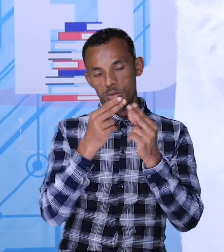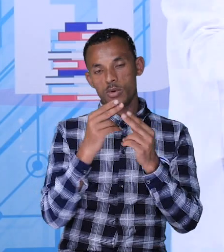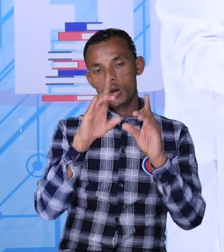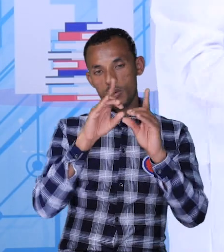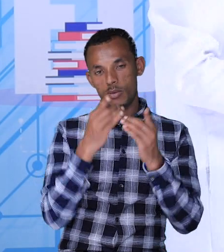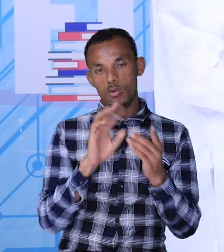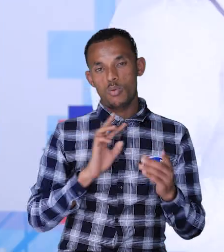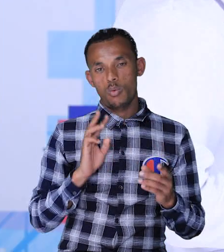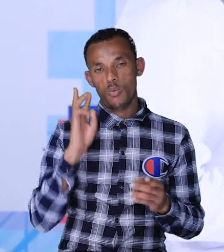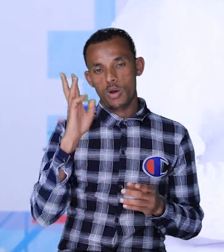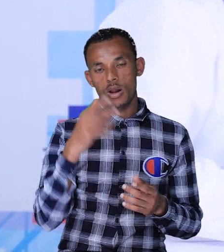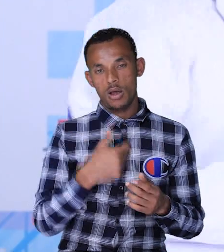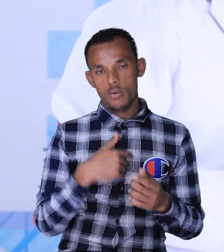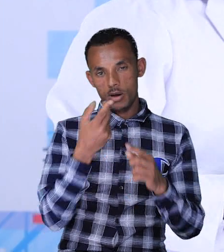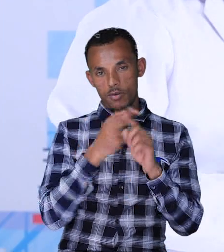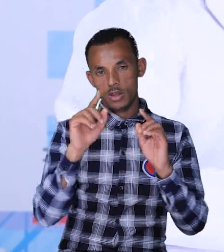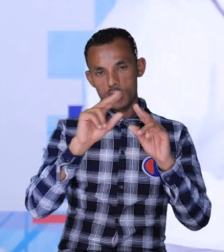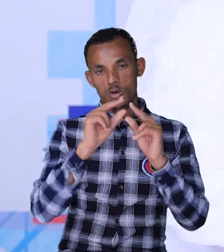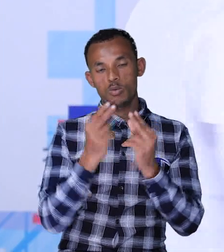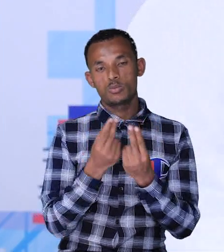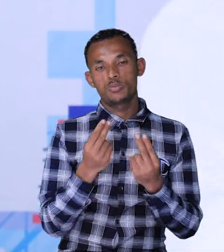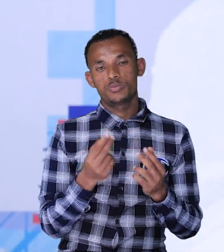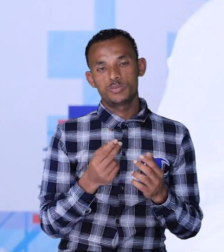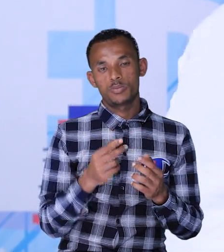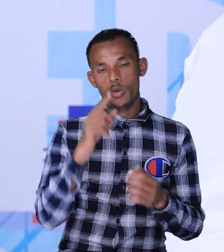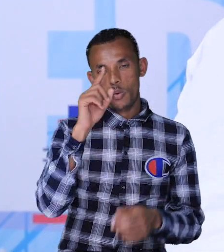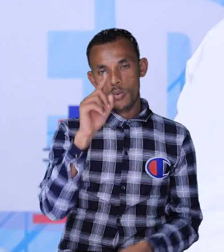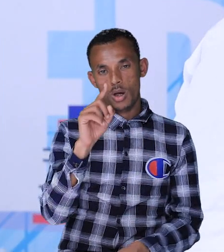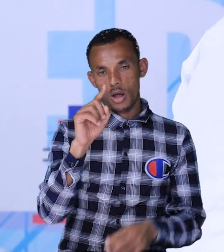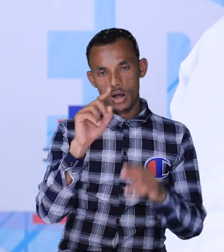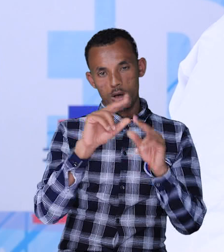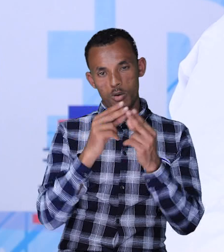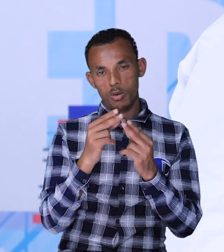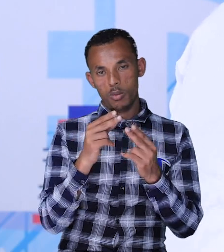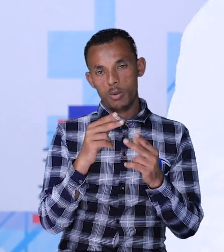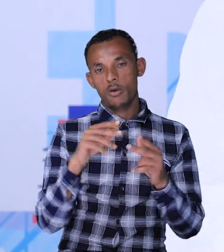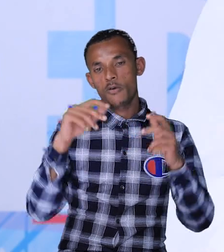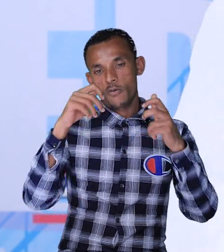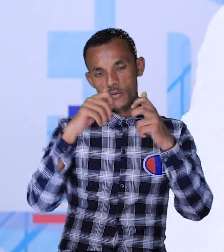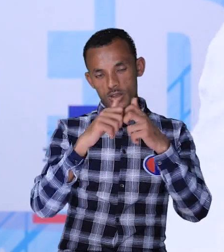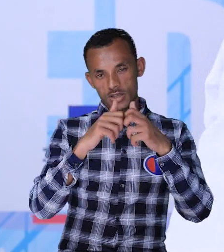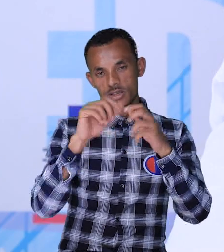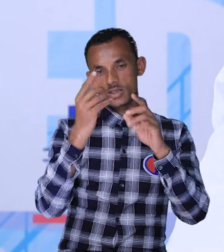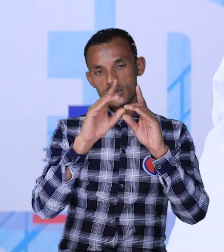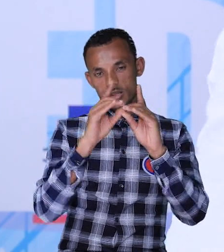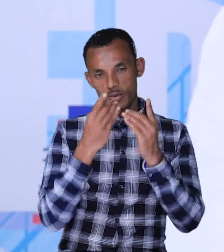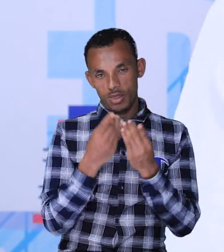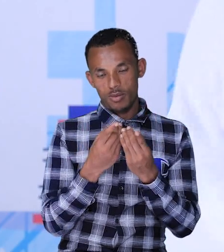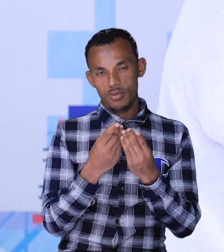have different groups. So one group may be physics department, the other group may